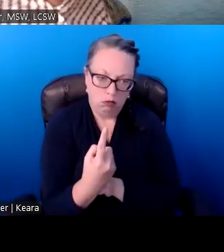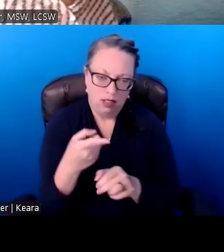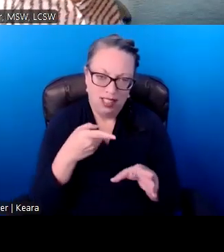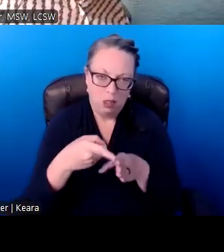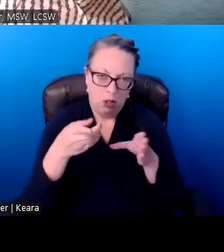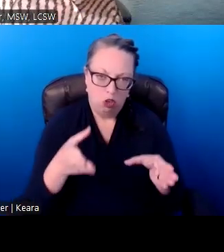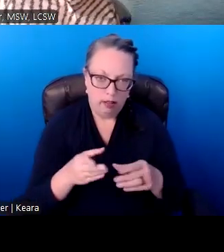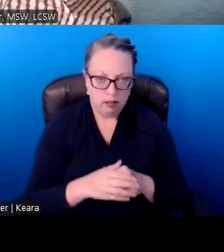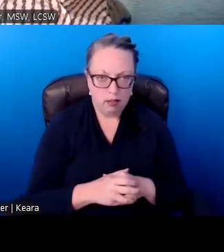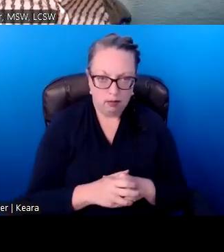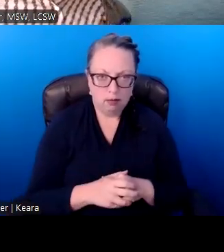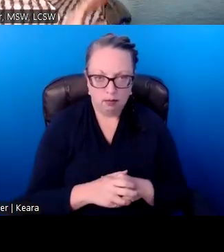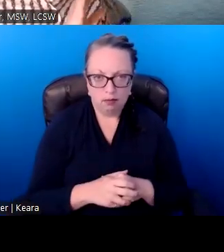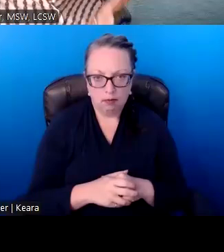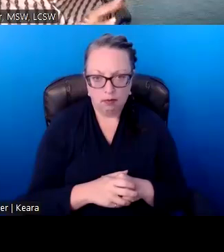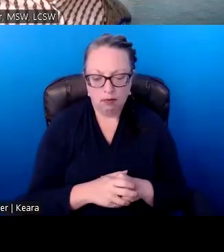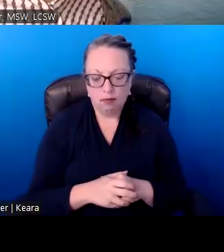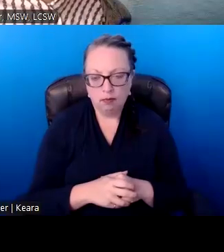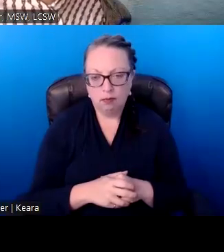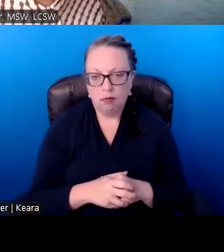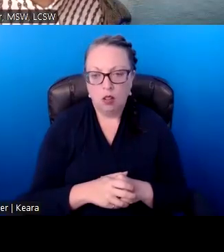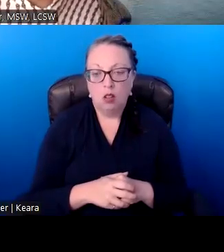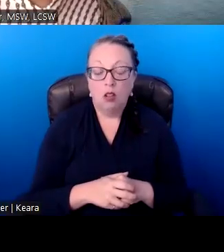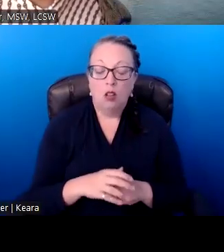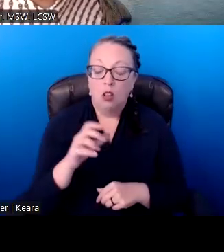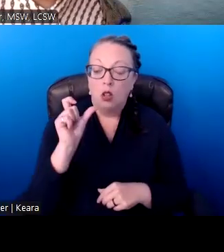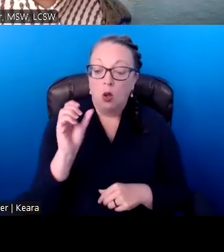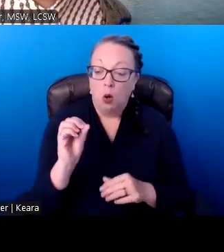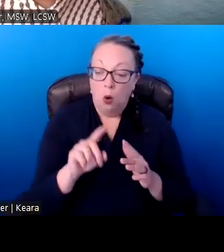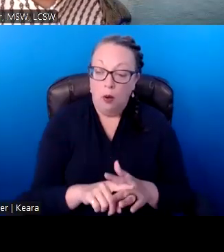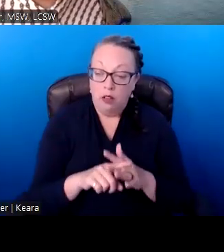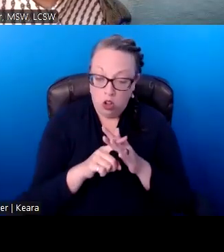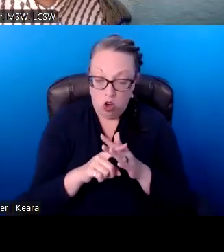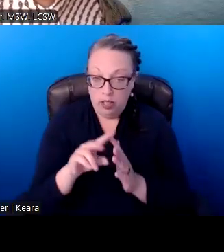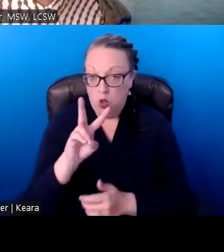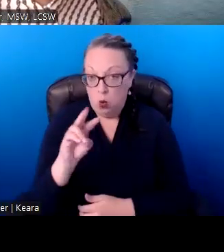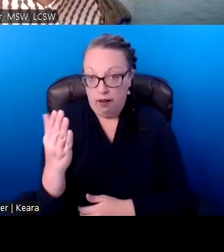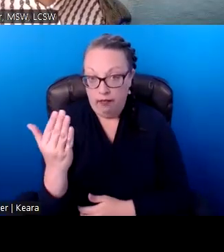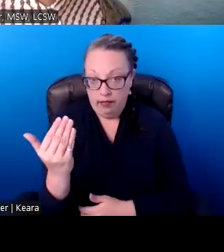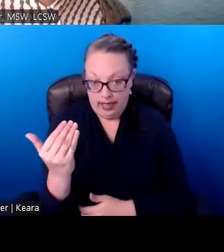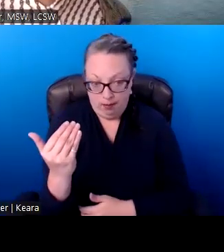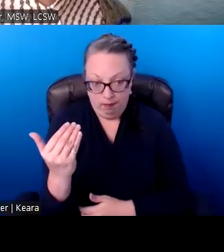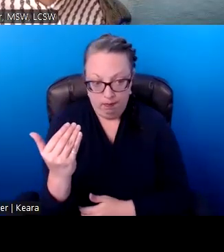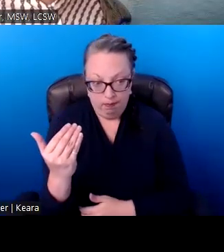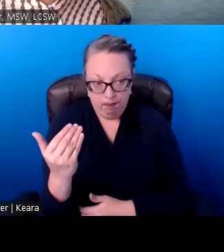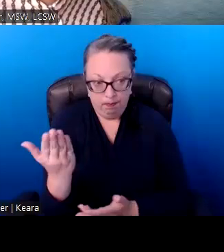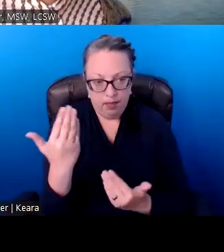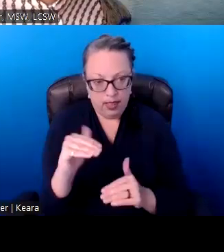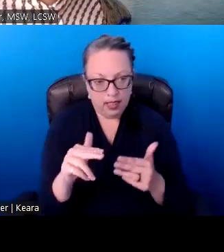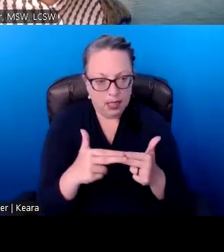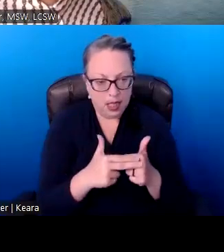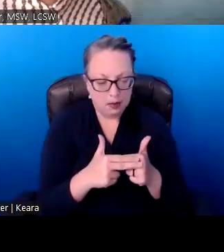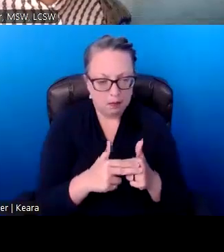specialist. So we started this in 2015. Next slide.